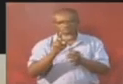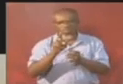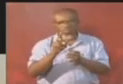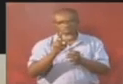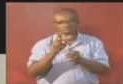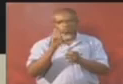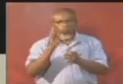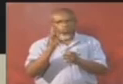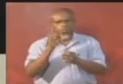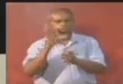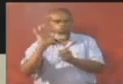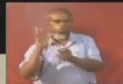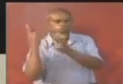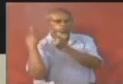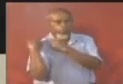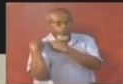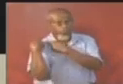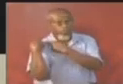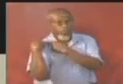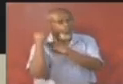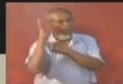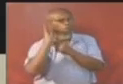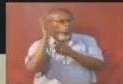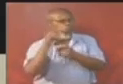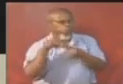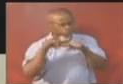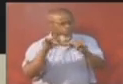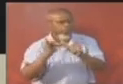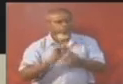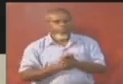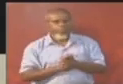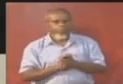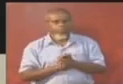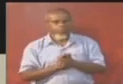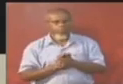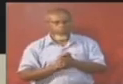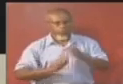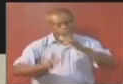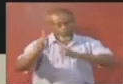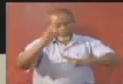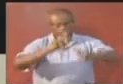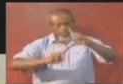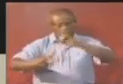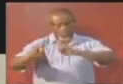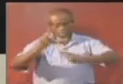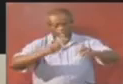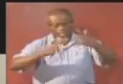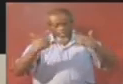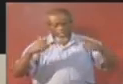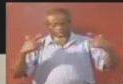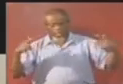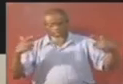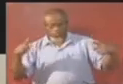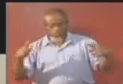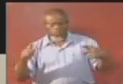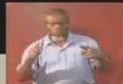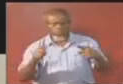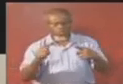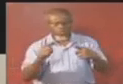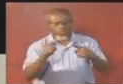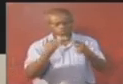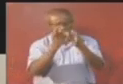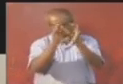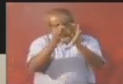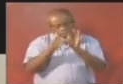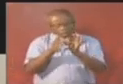terms of a response, but I'll pose it anyway. Now, sign language interpreters of the deaf have expressed to me